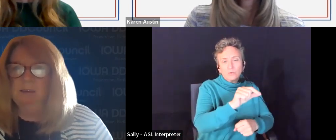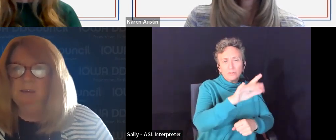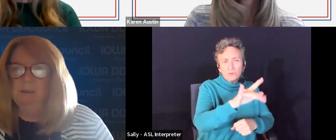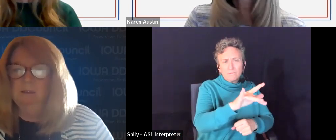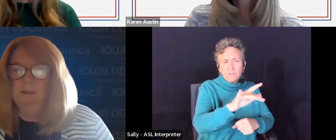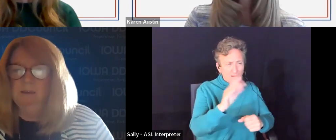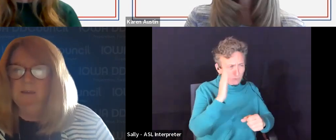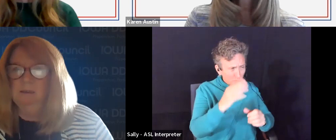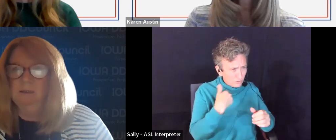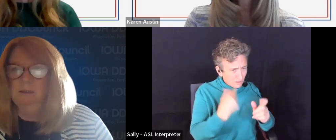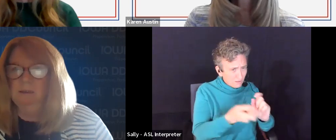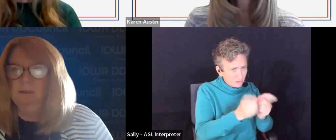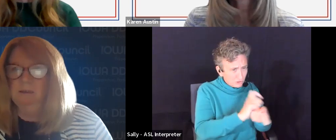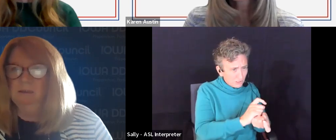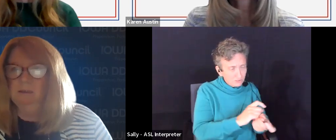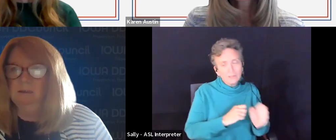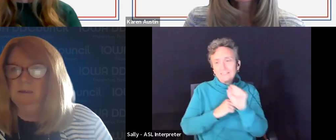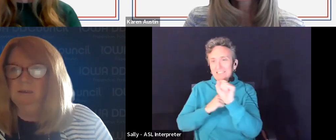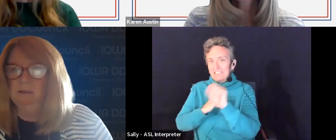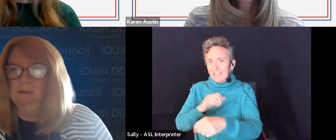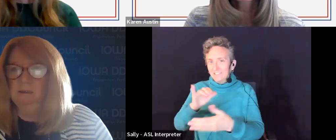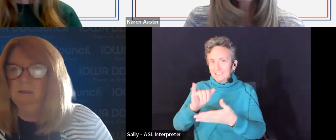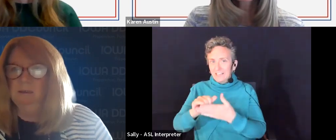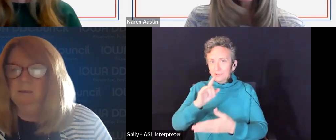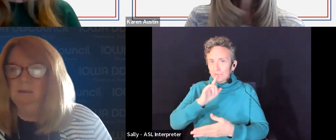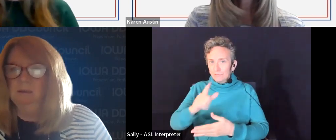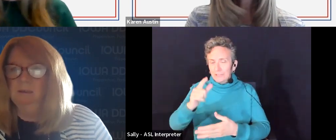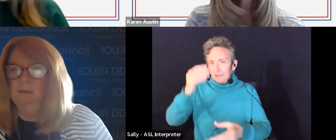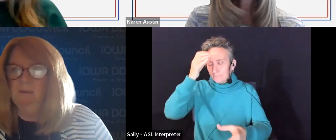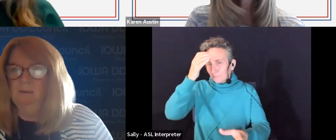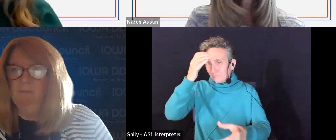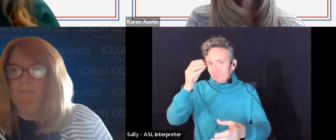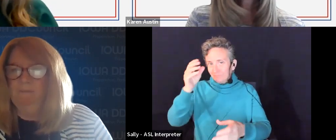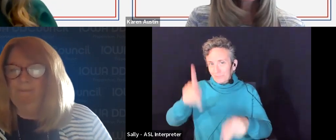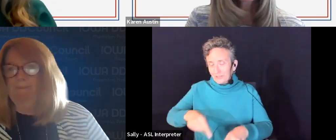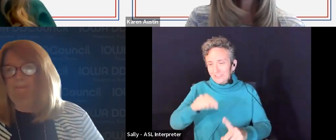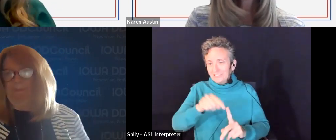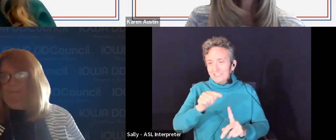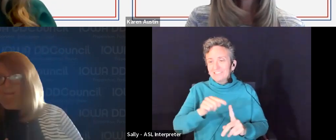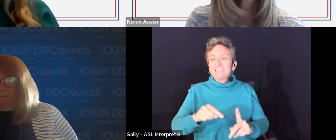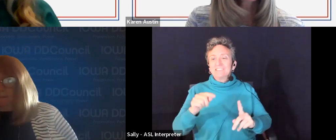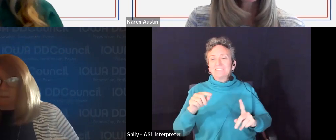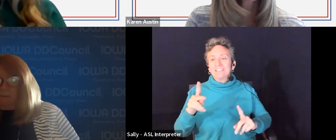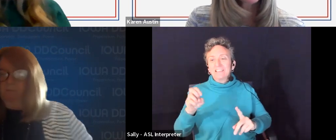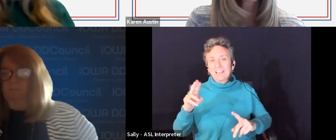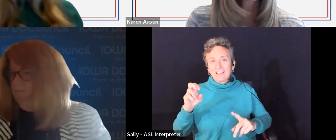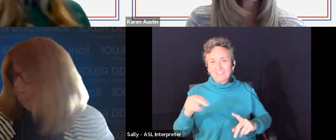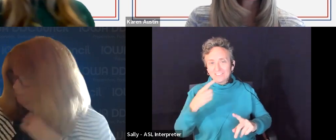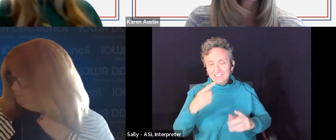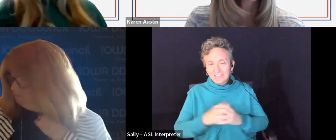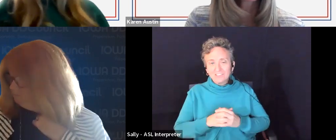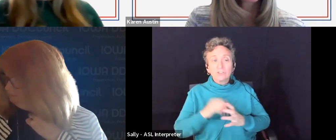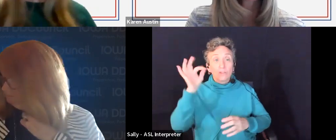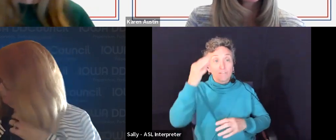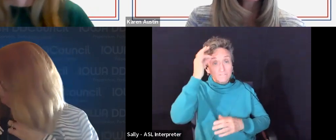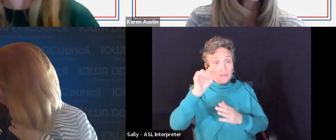that. Yes, that is a very well-informed participant. So the bill that the federal government passed, there